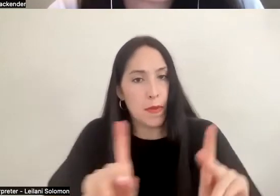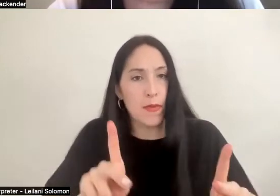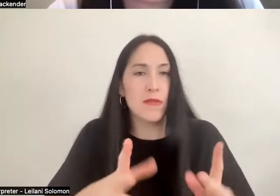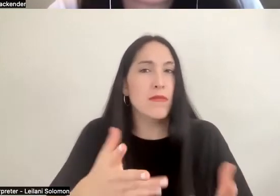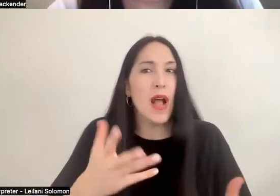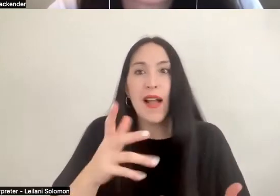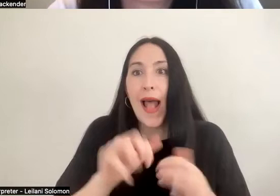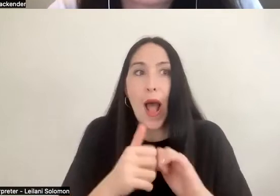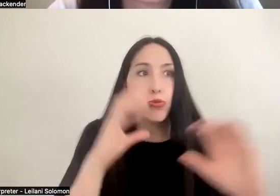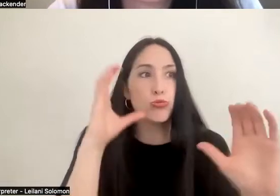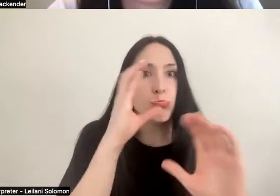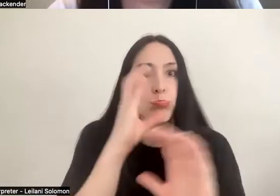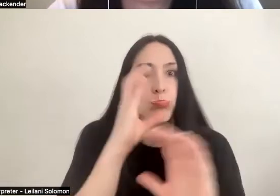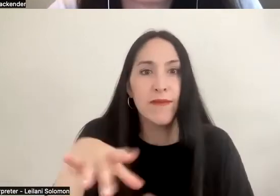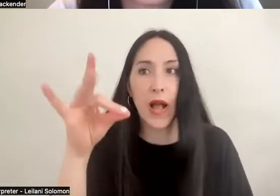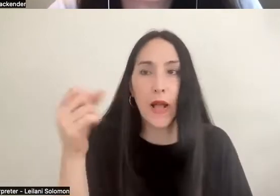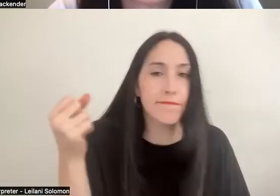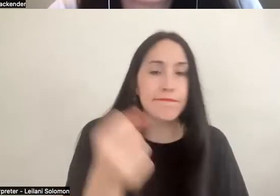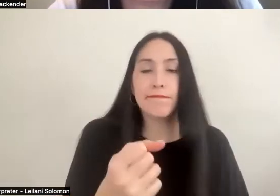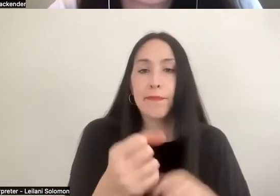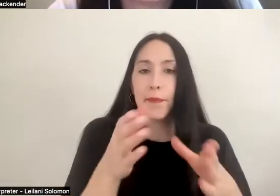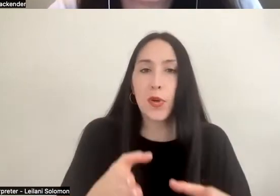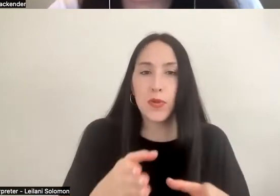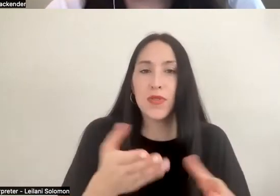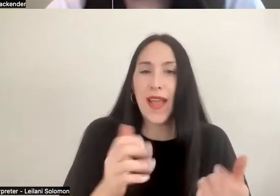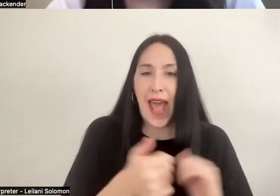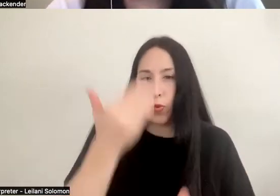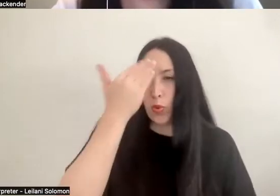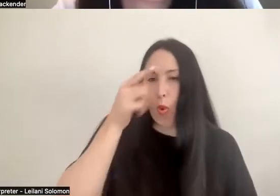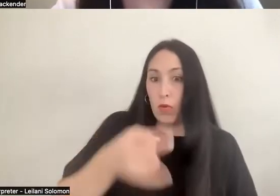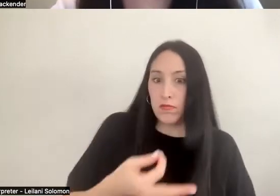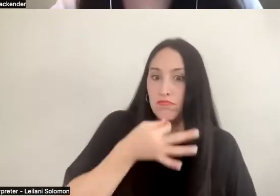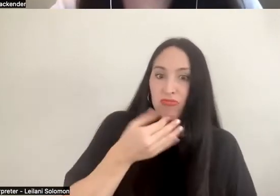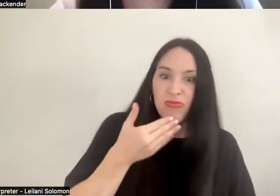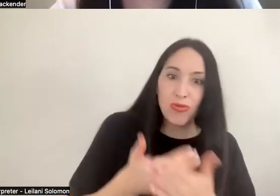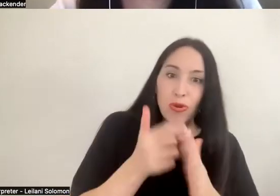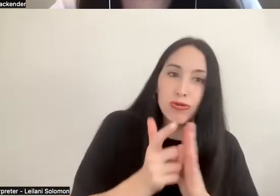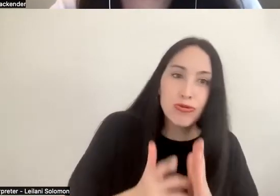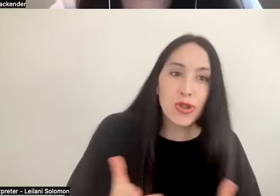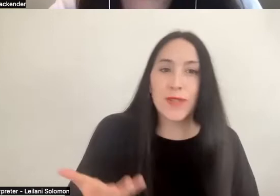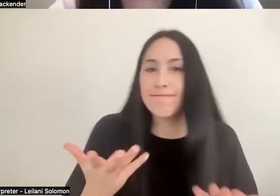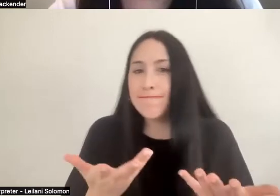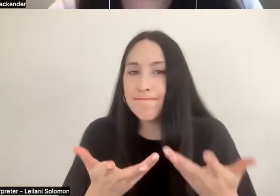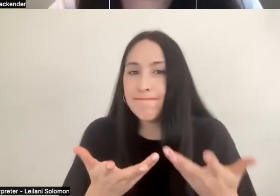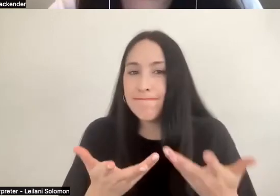about finding one, and what are kind of the qualities that you look for in an attorney?